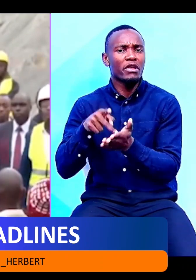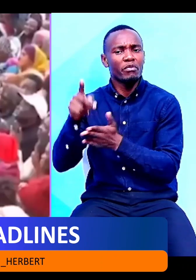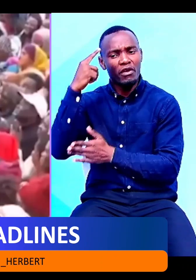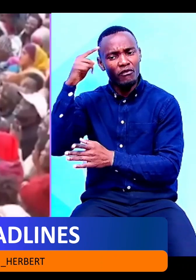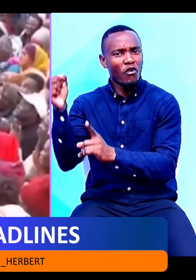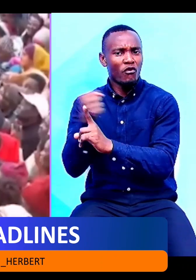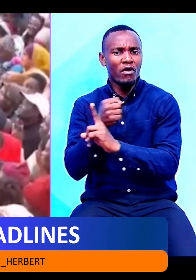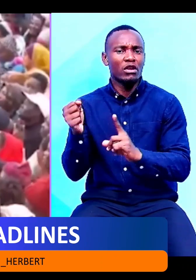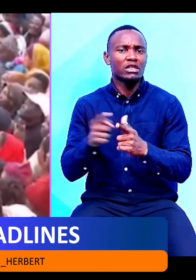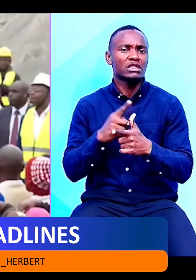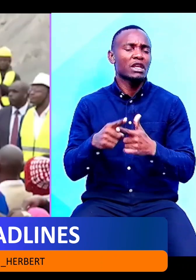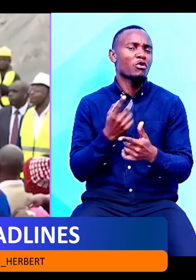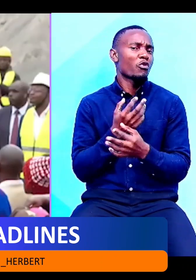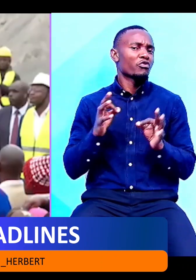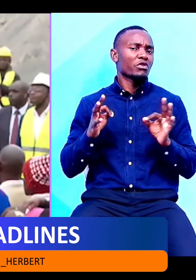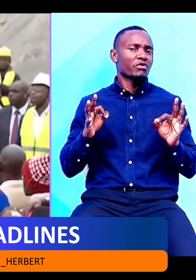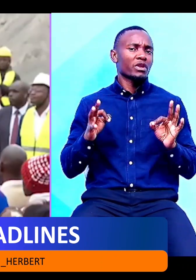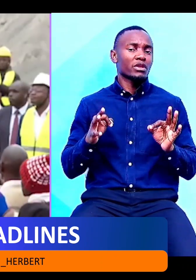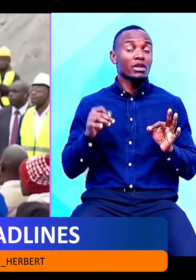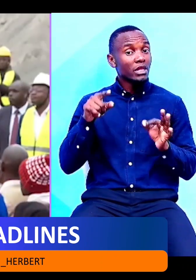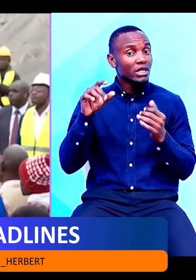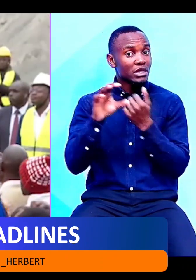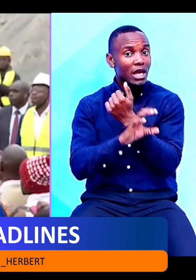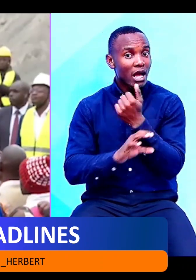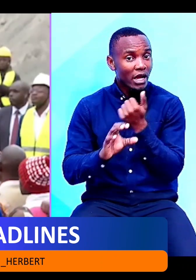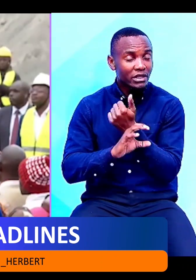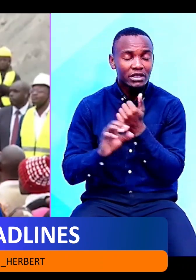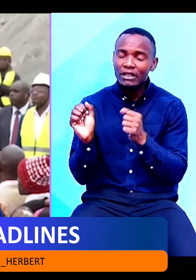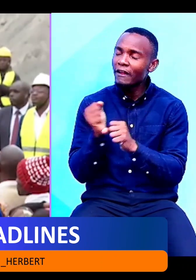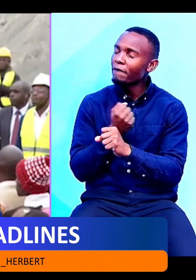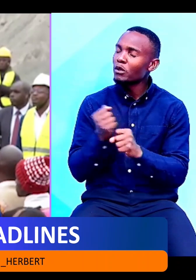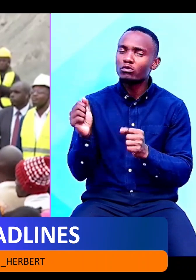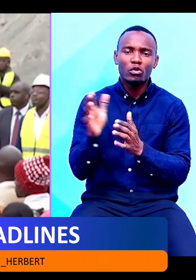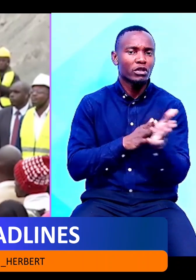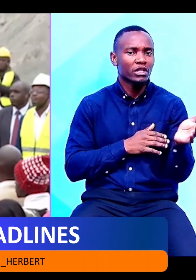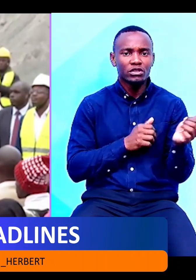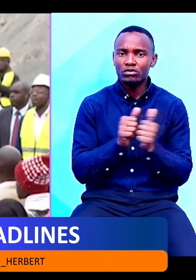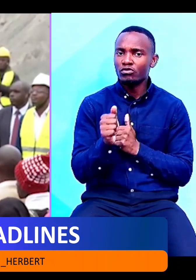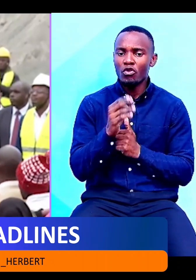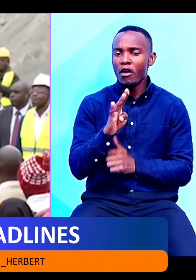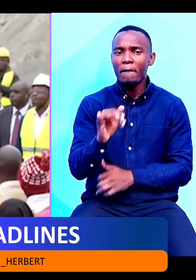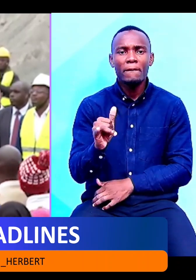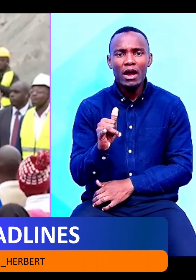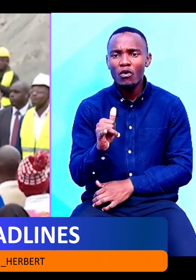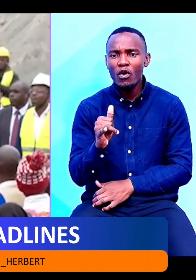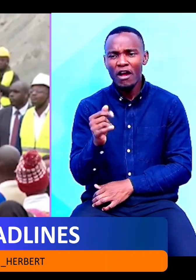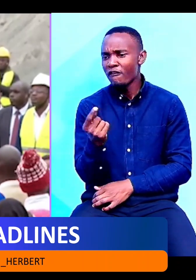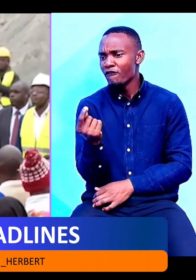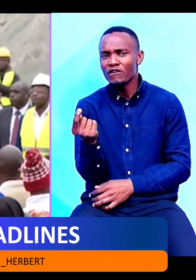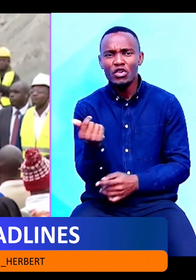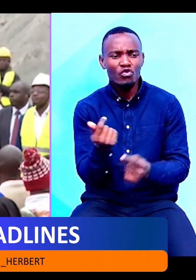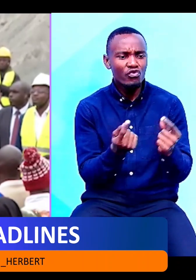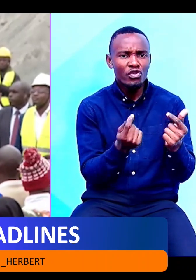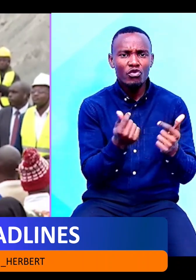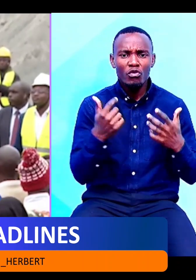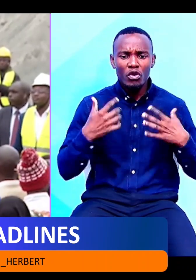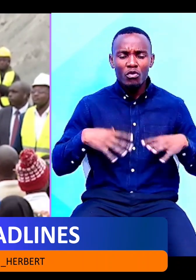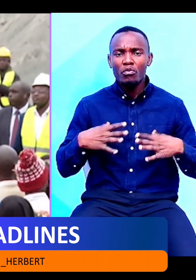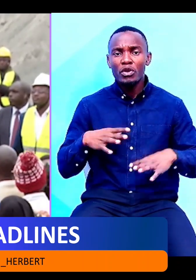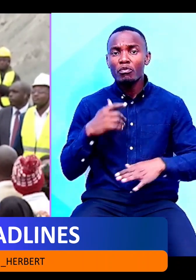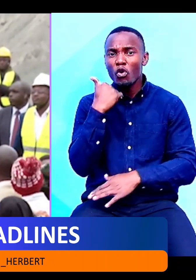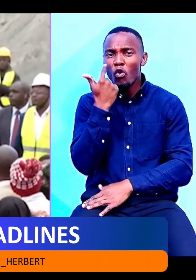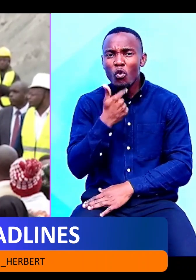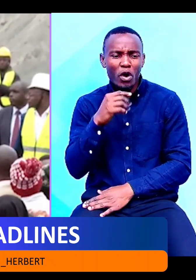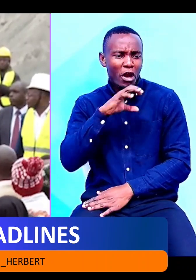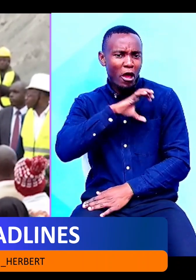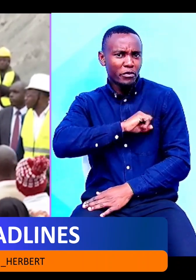scot-free. This country will not be destroyed by a few people who are impatient and who want